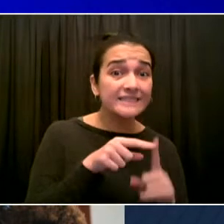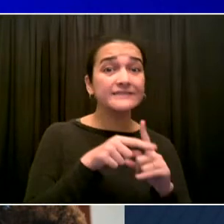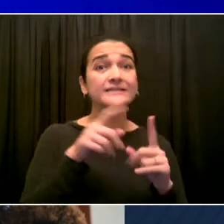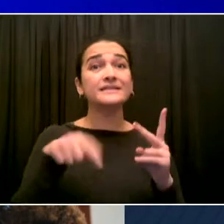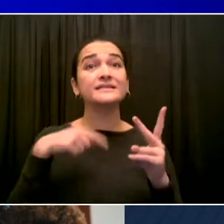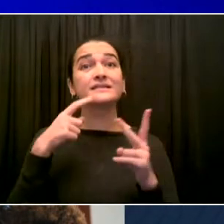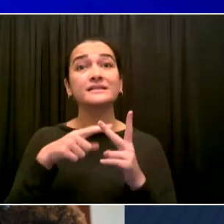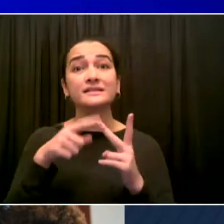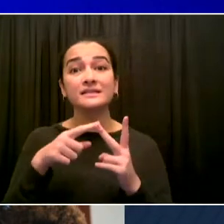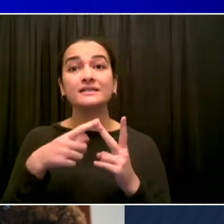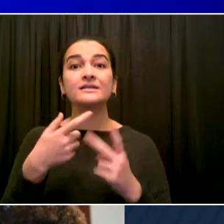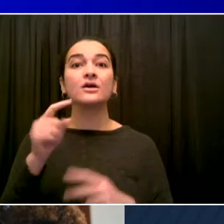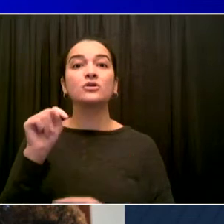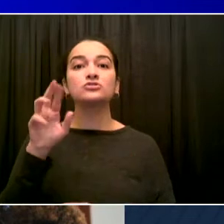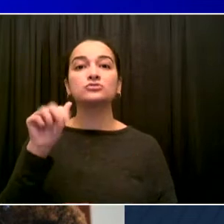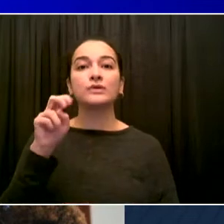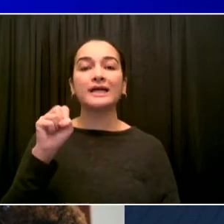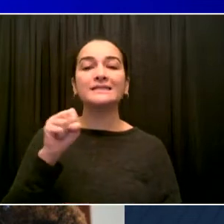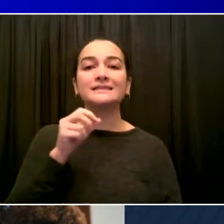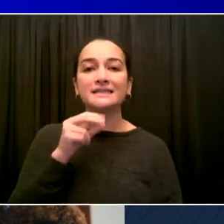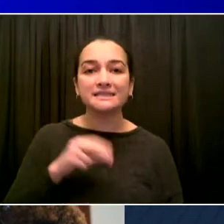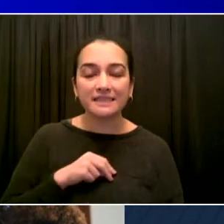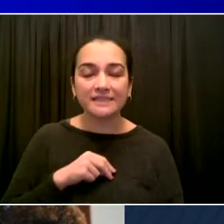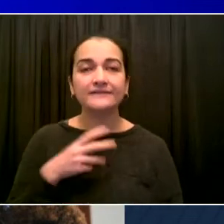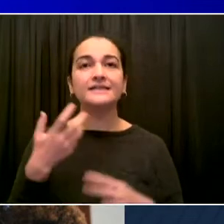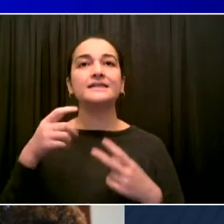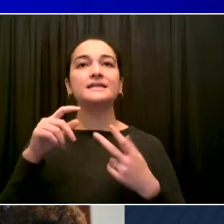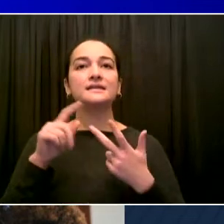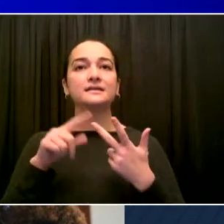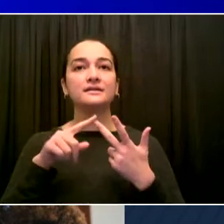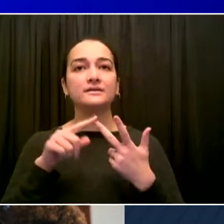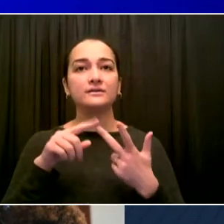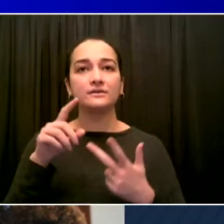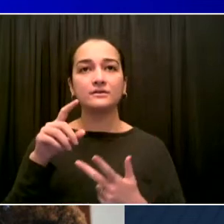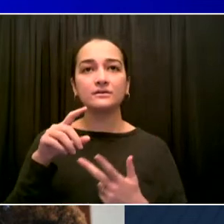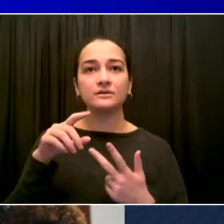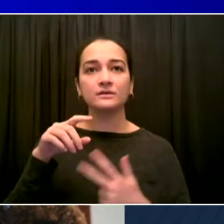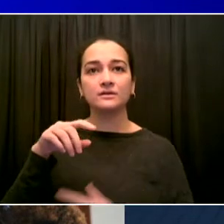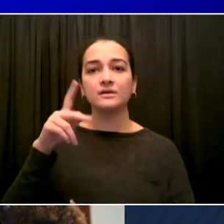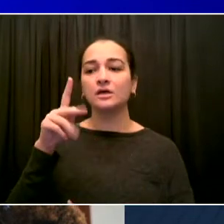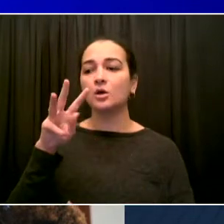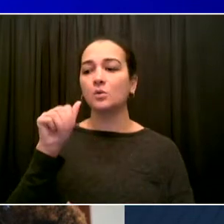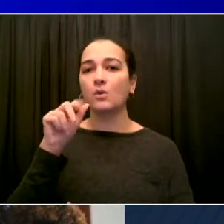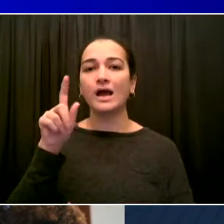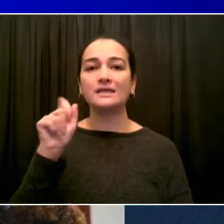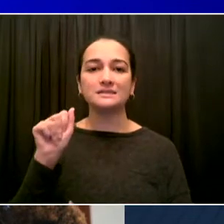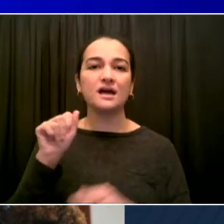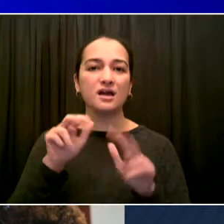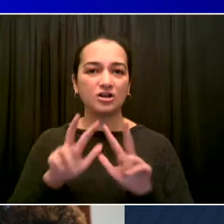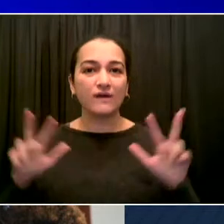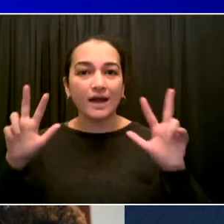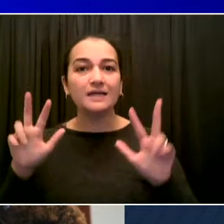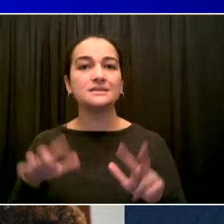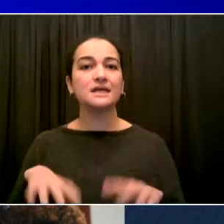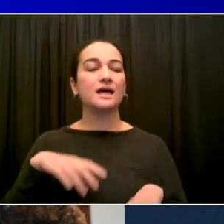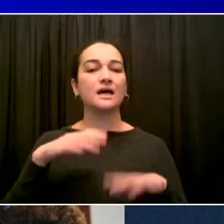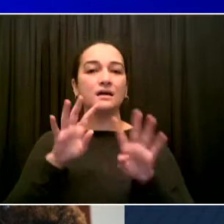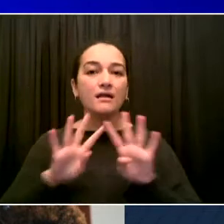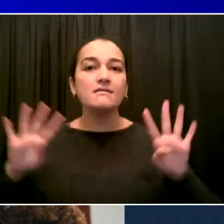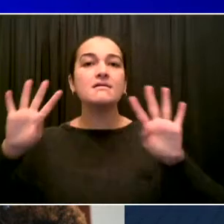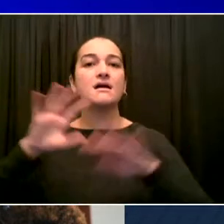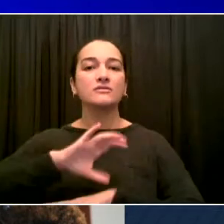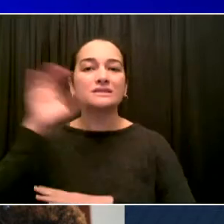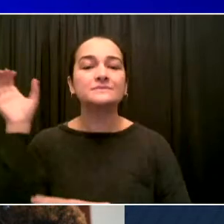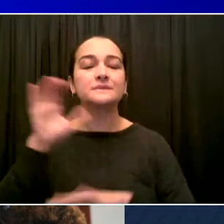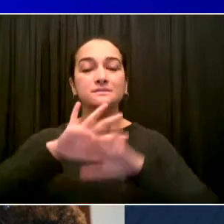two, get tested before you travel. This is really smart. We see a lot more travel coming back. That's great. Being vaccinated is the number